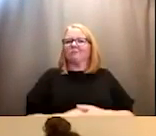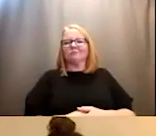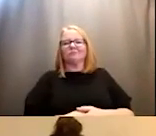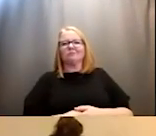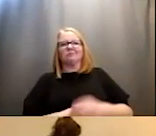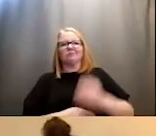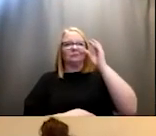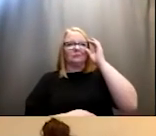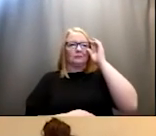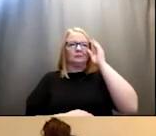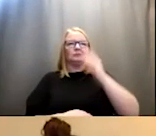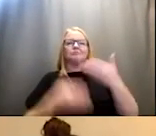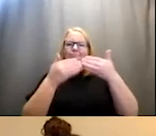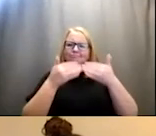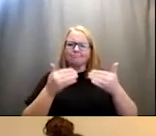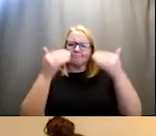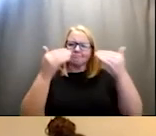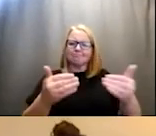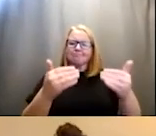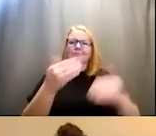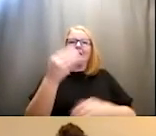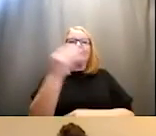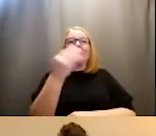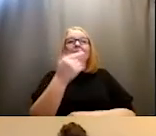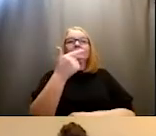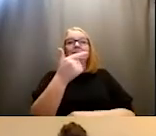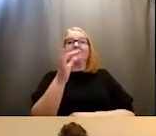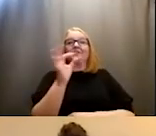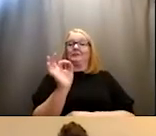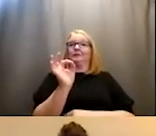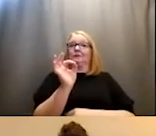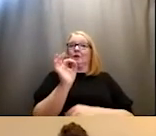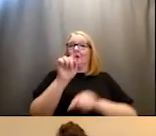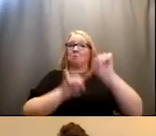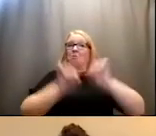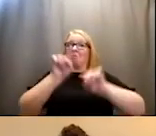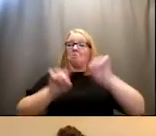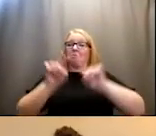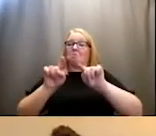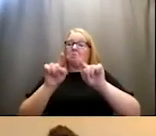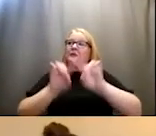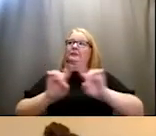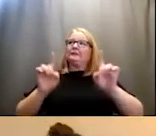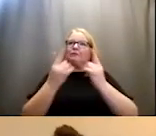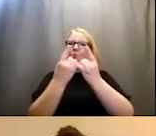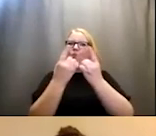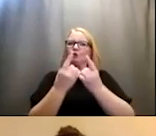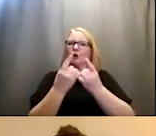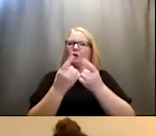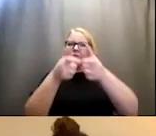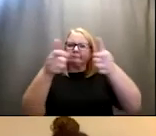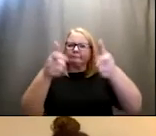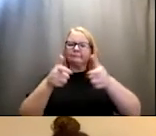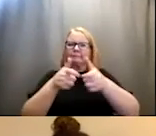Moving forward into the 1970s, you can see that the range of products produced are very, very different in terms of branding than the ones